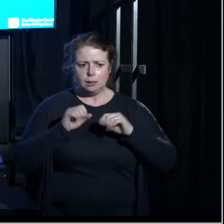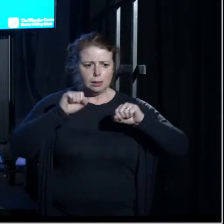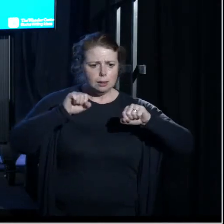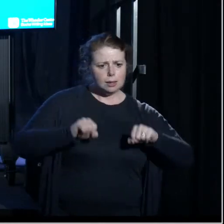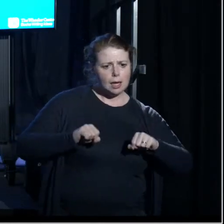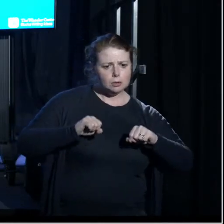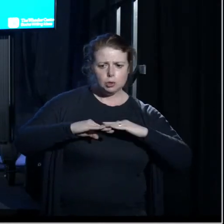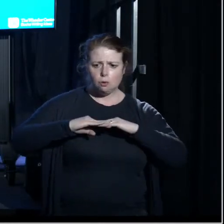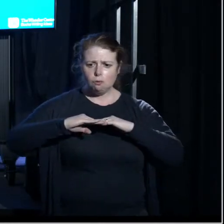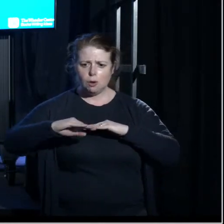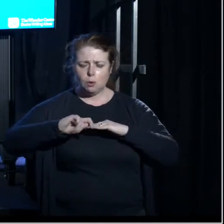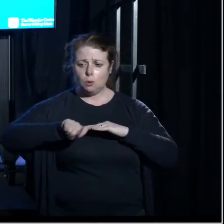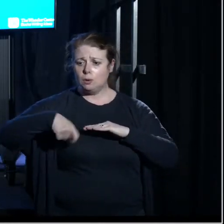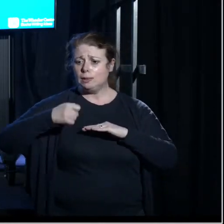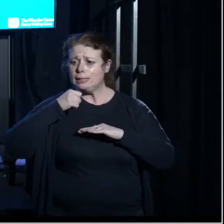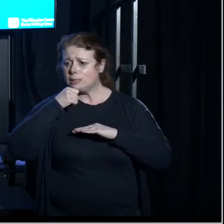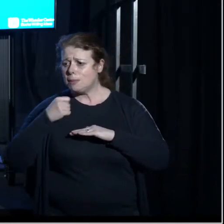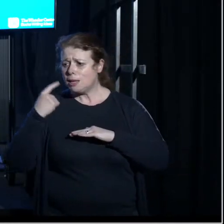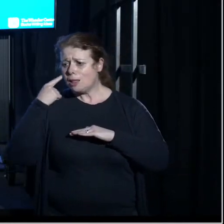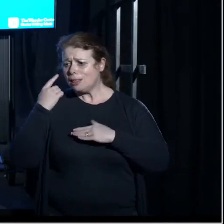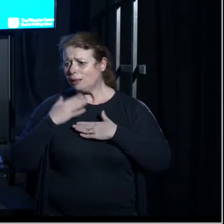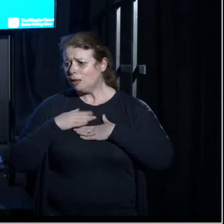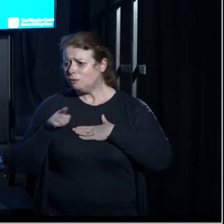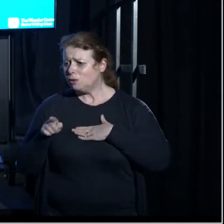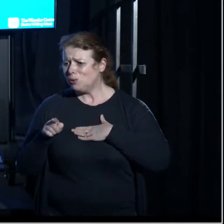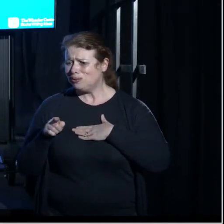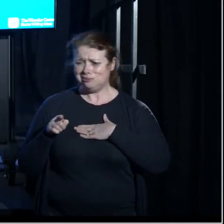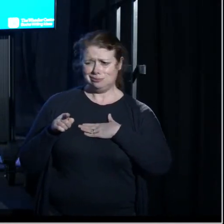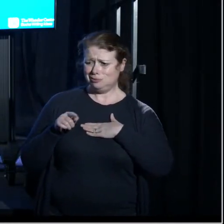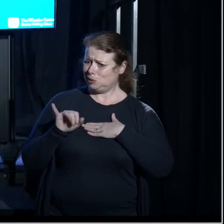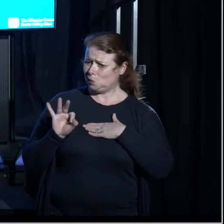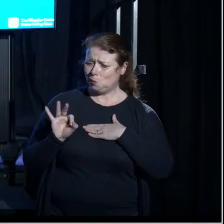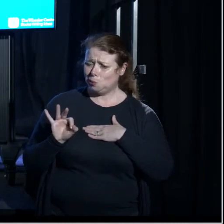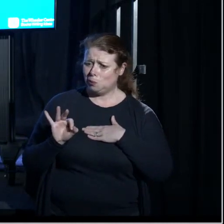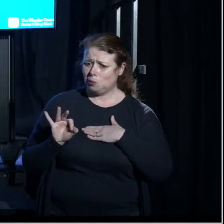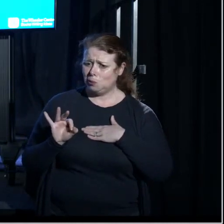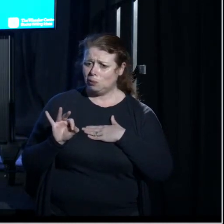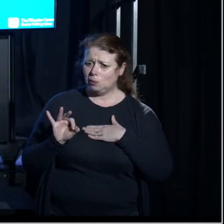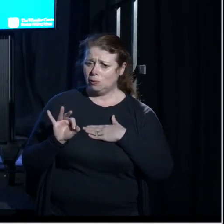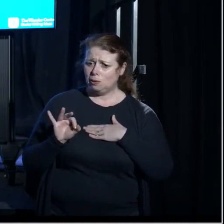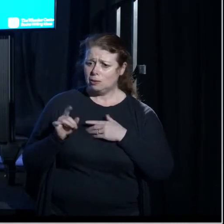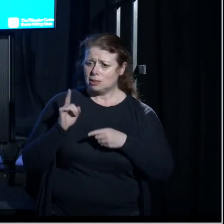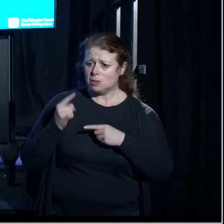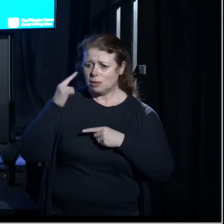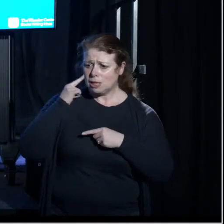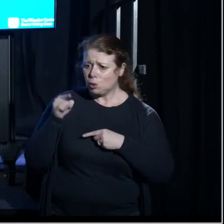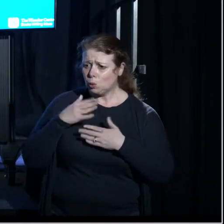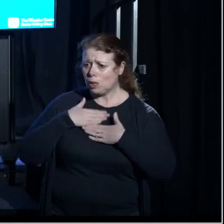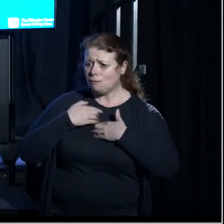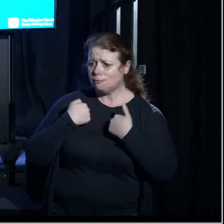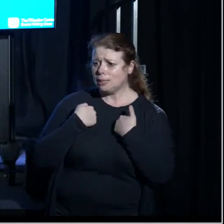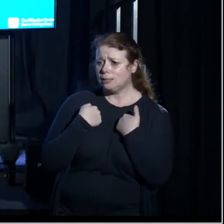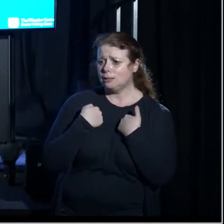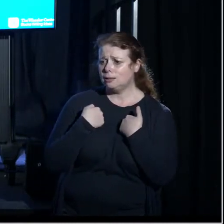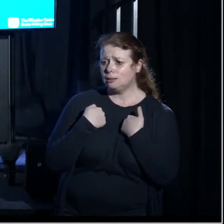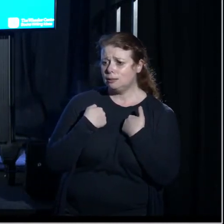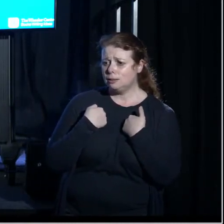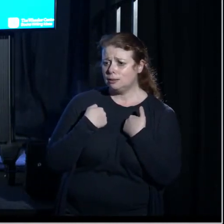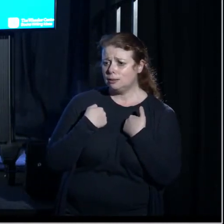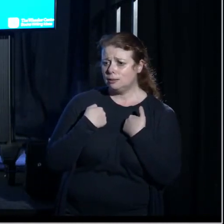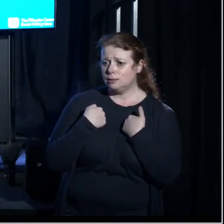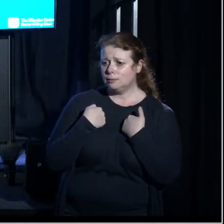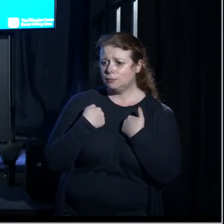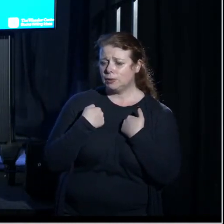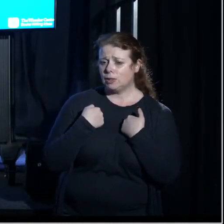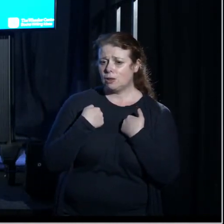on floors, next to men I thought I loved, who I swear in moments loved me. From the power